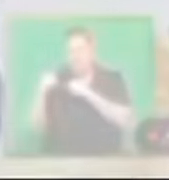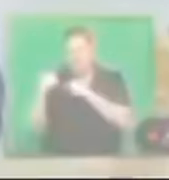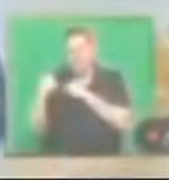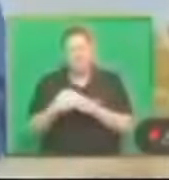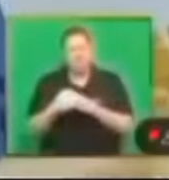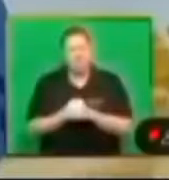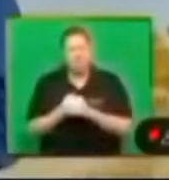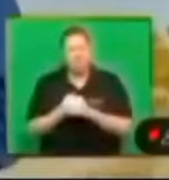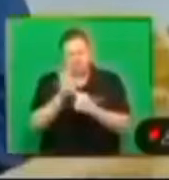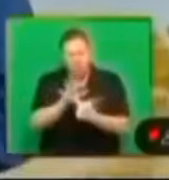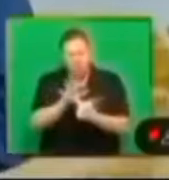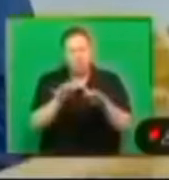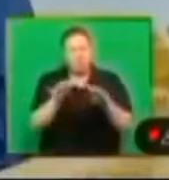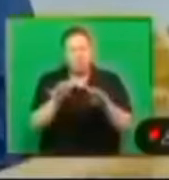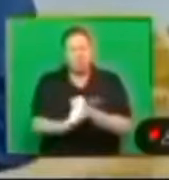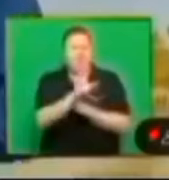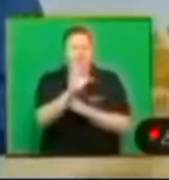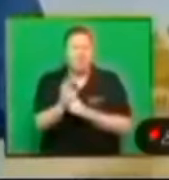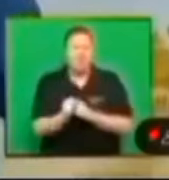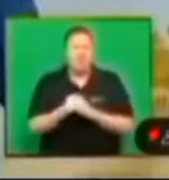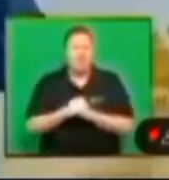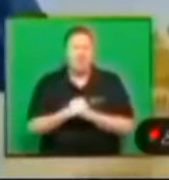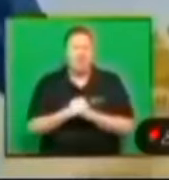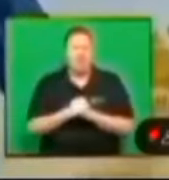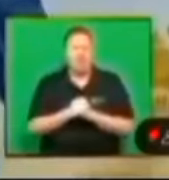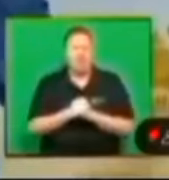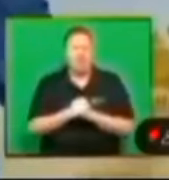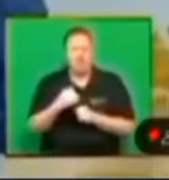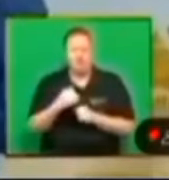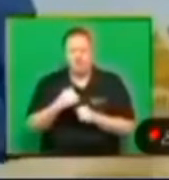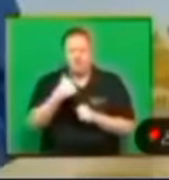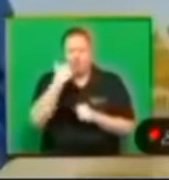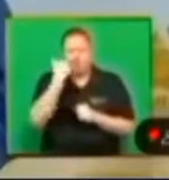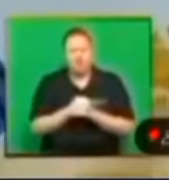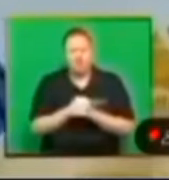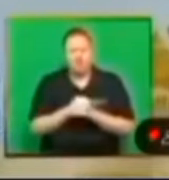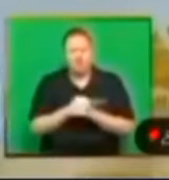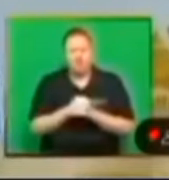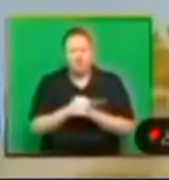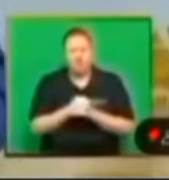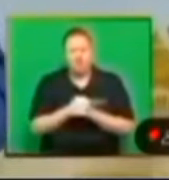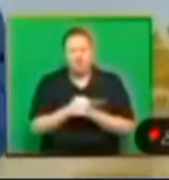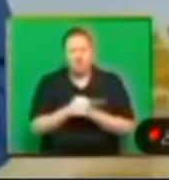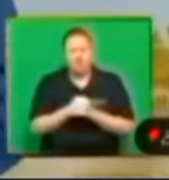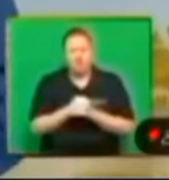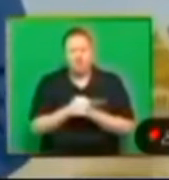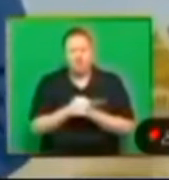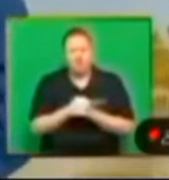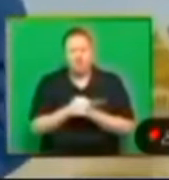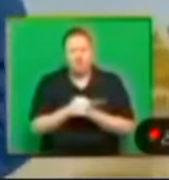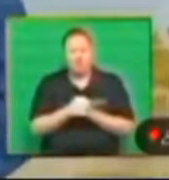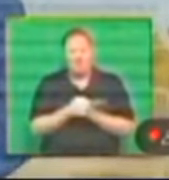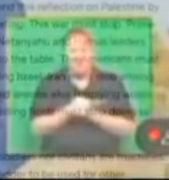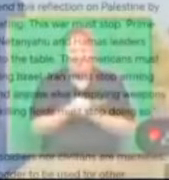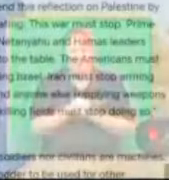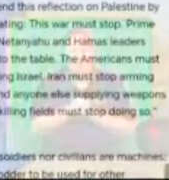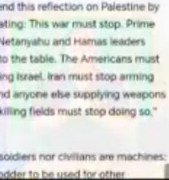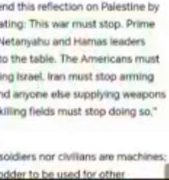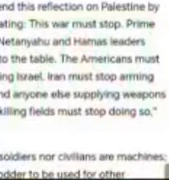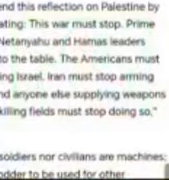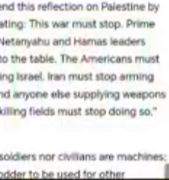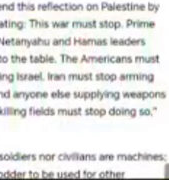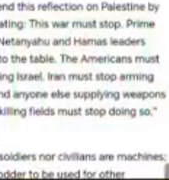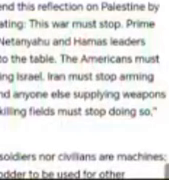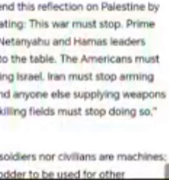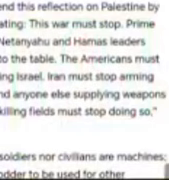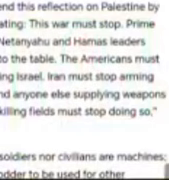South Africa? I want to quote what the Archbishop Stanley Makgoba said. He said, and I